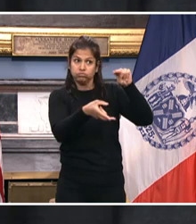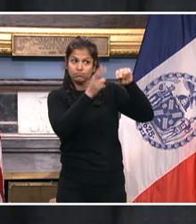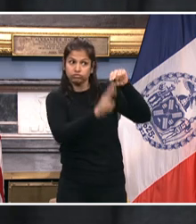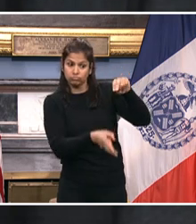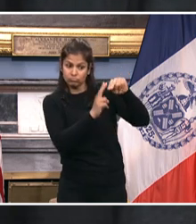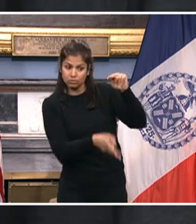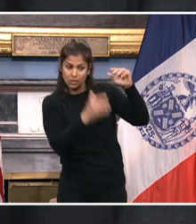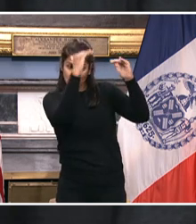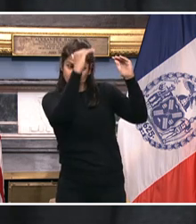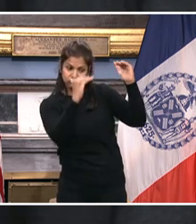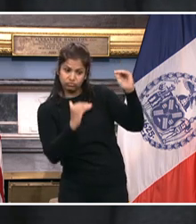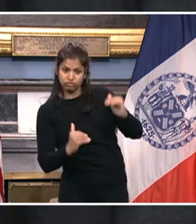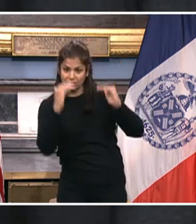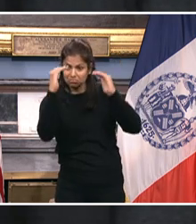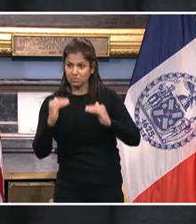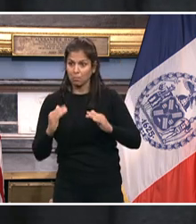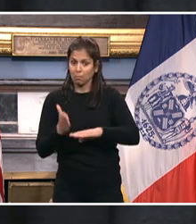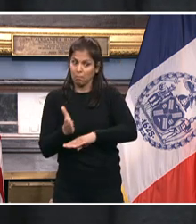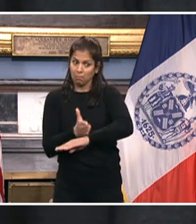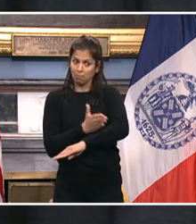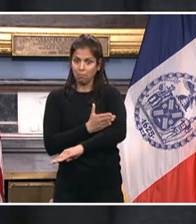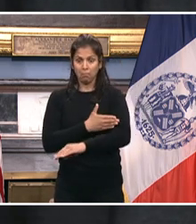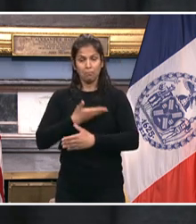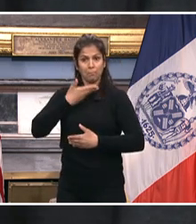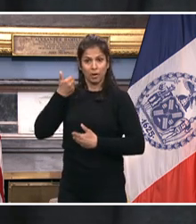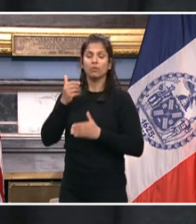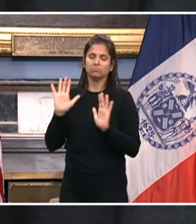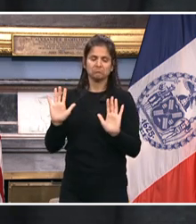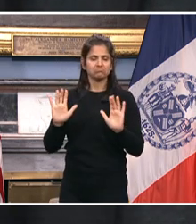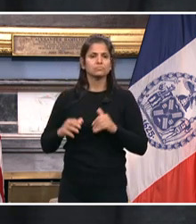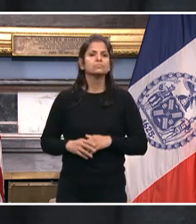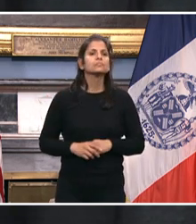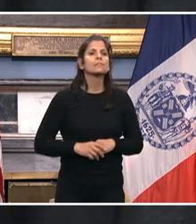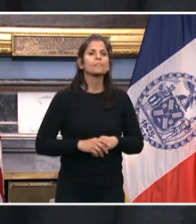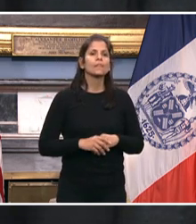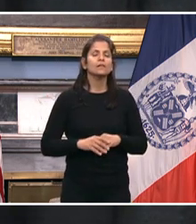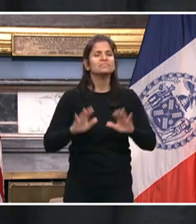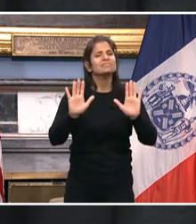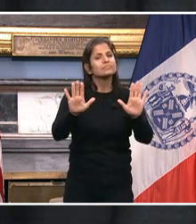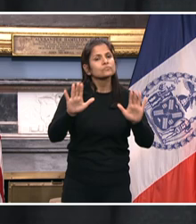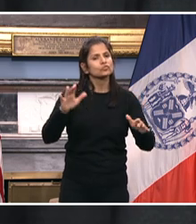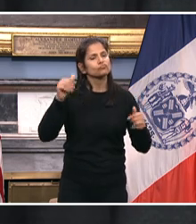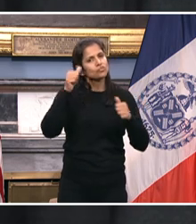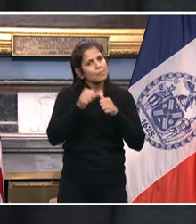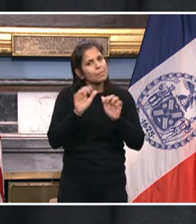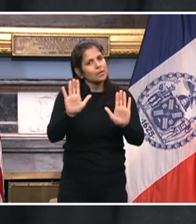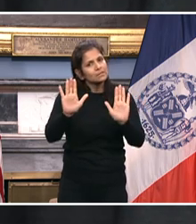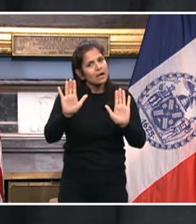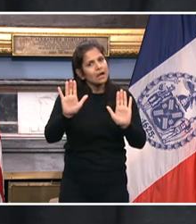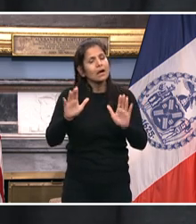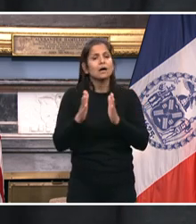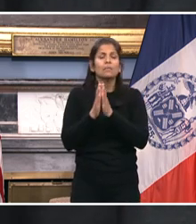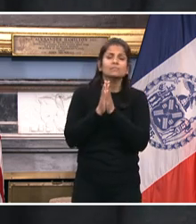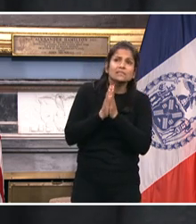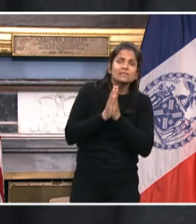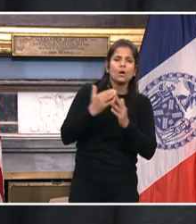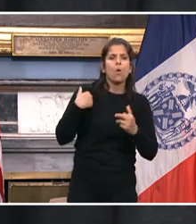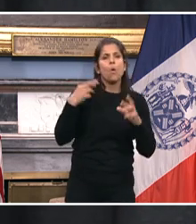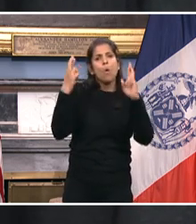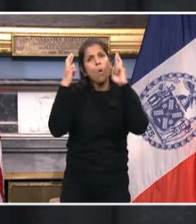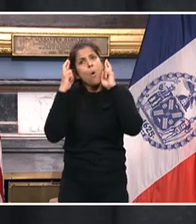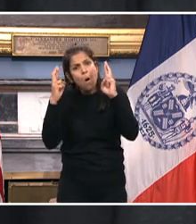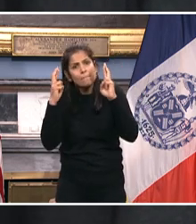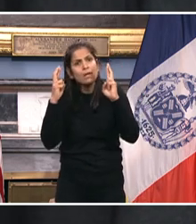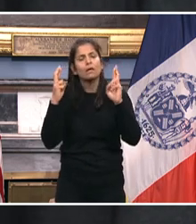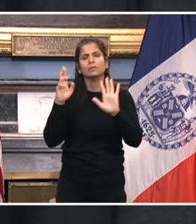for it. But it could be May or it could be June. But at that point, you get all the indicators moving in the right